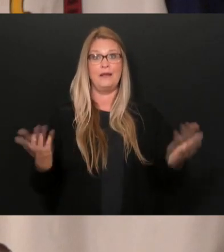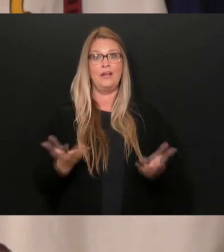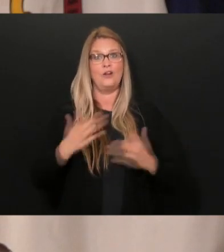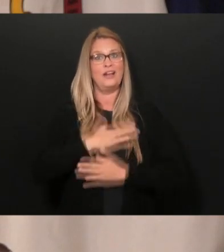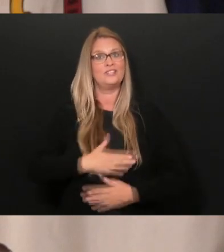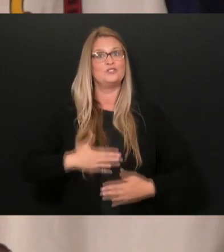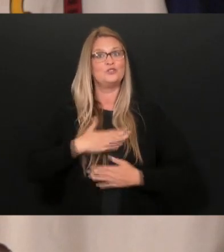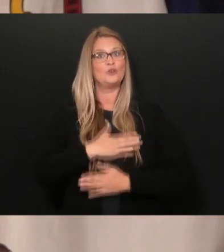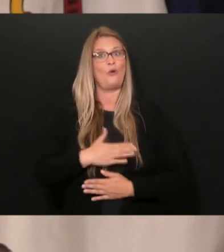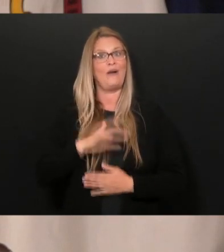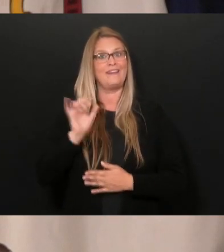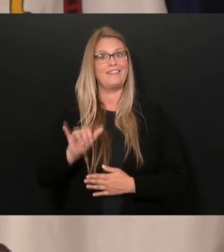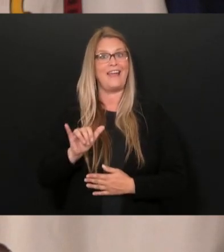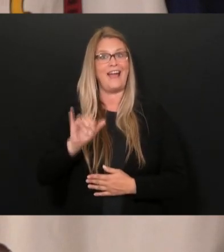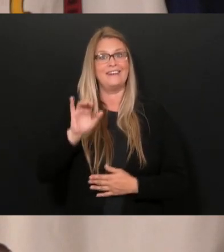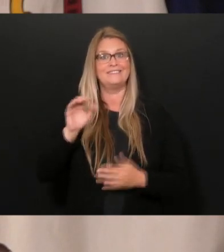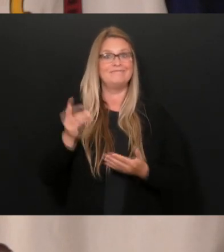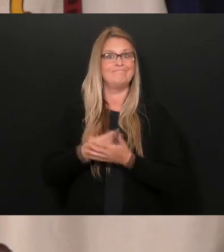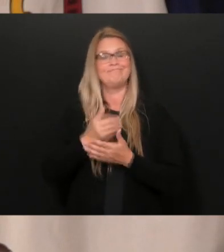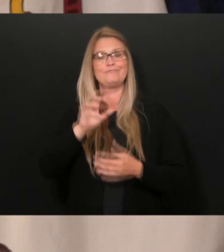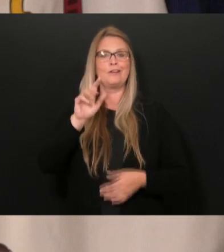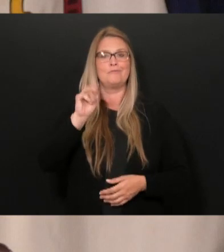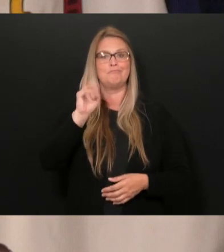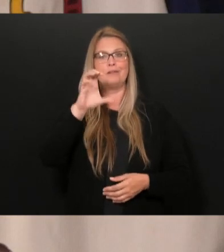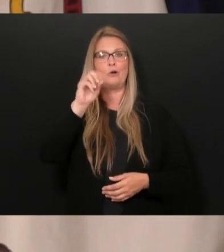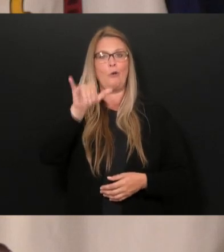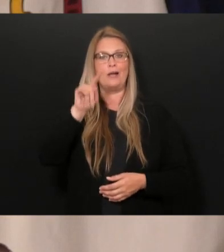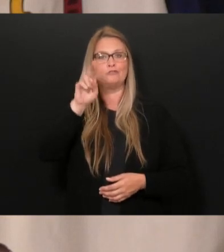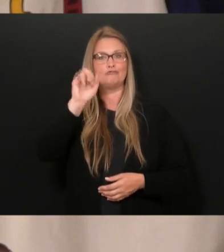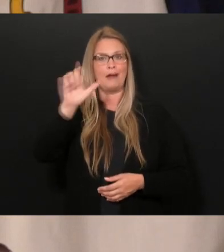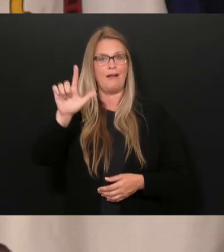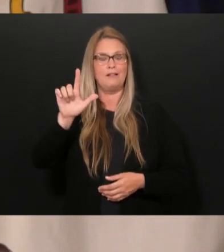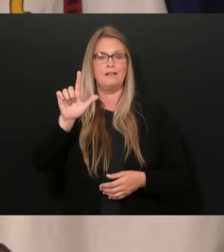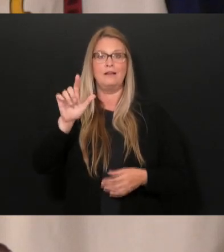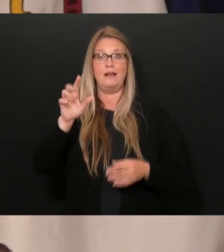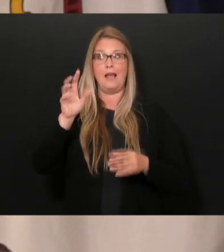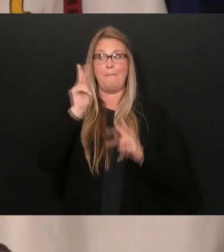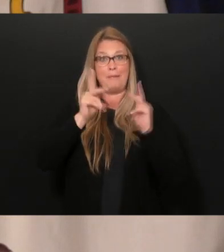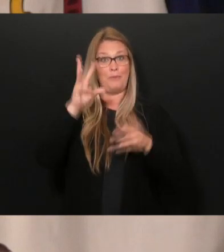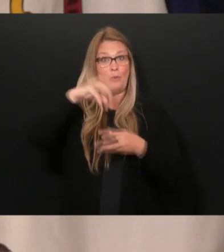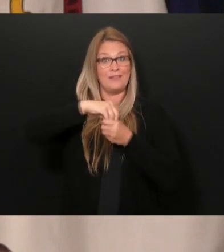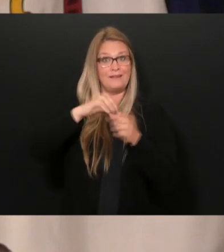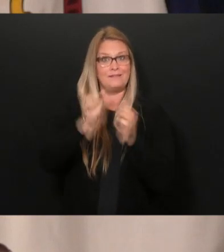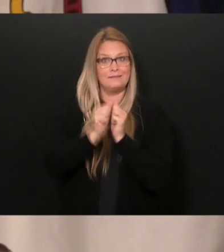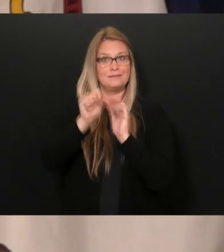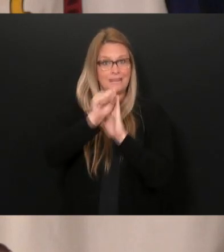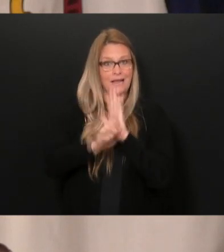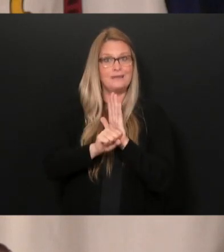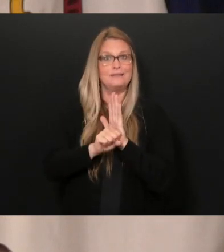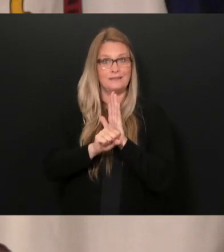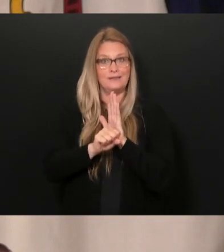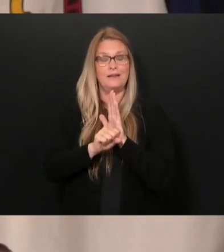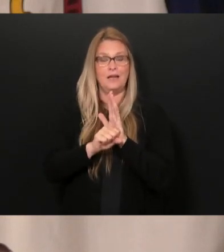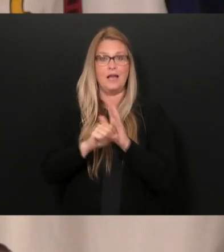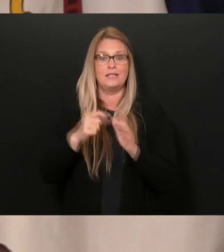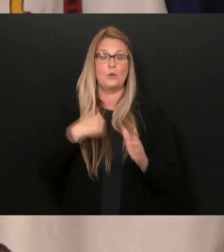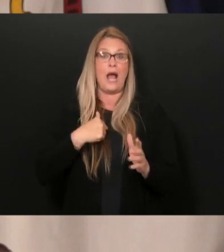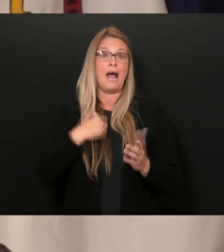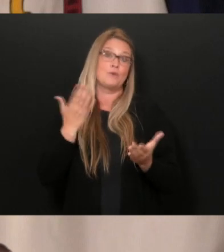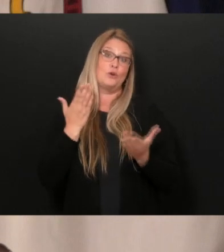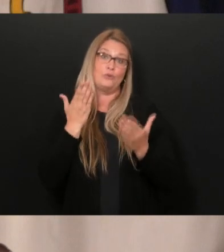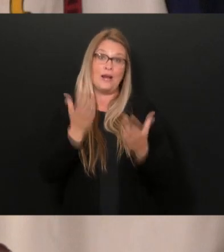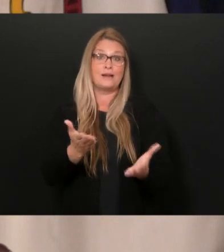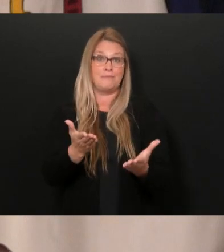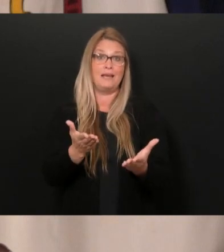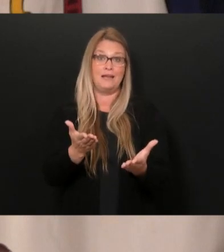and as well as our people within our state. And I am recommending